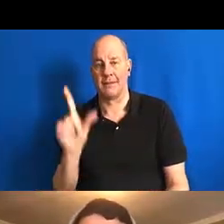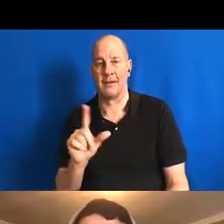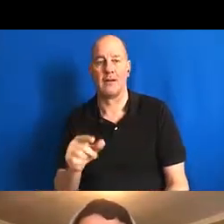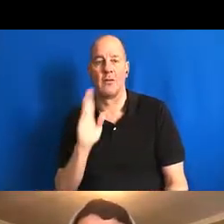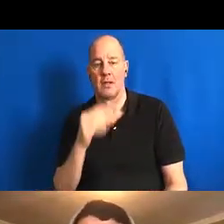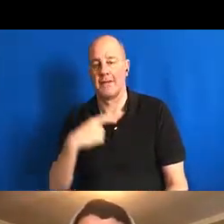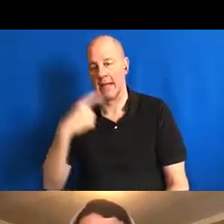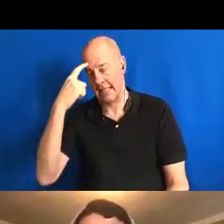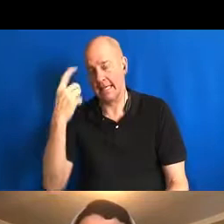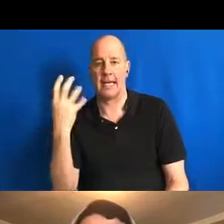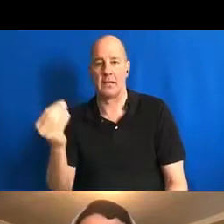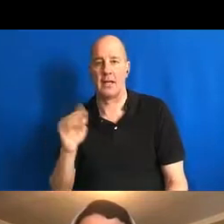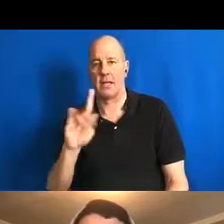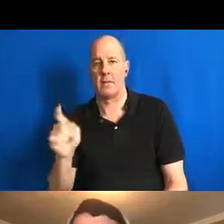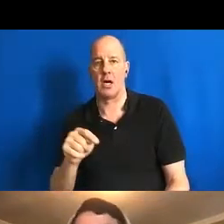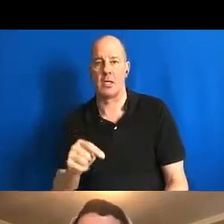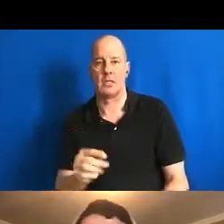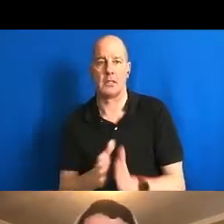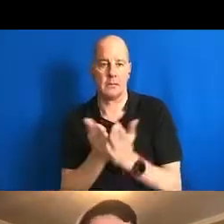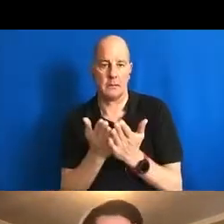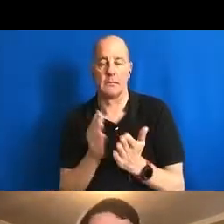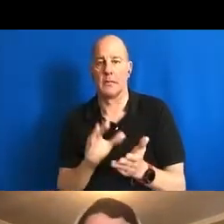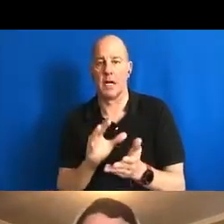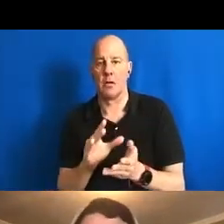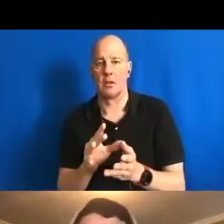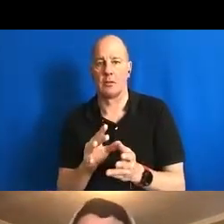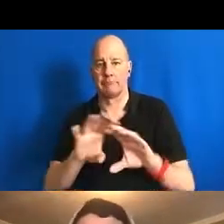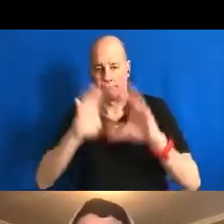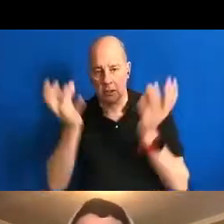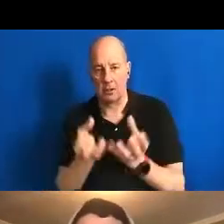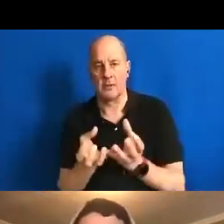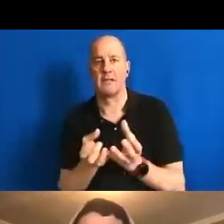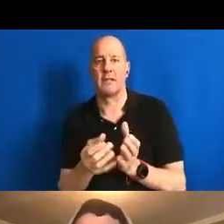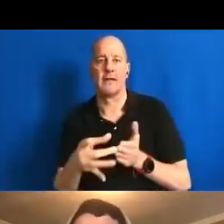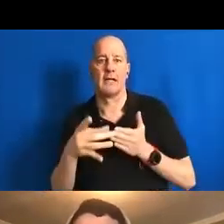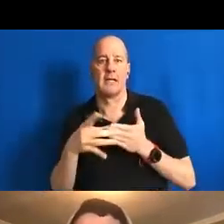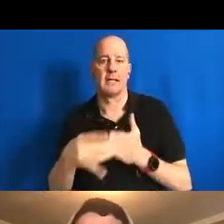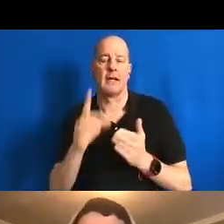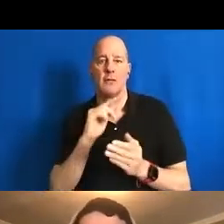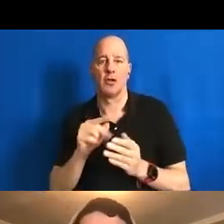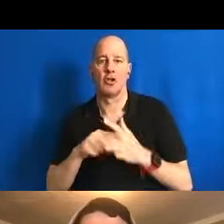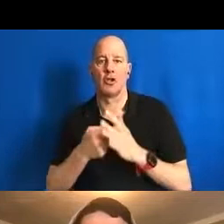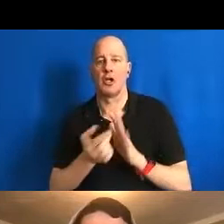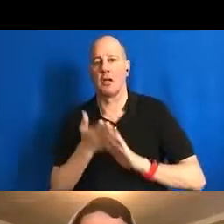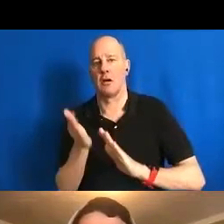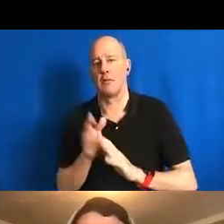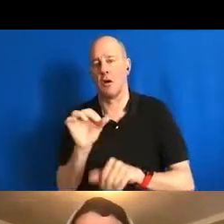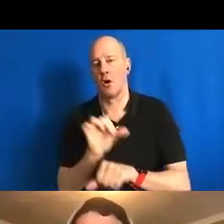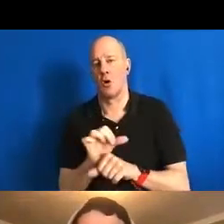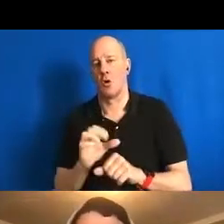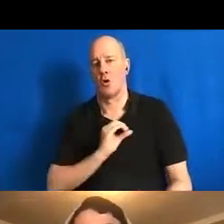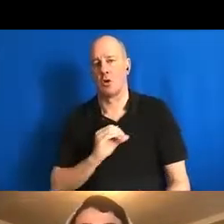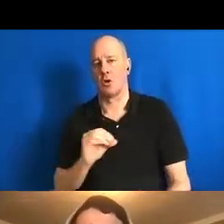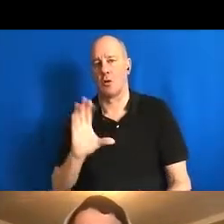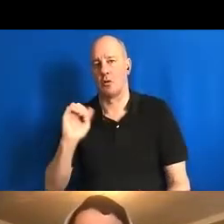Box manual, which is our most comprehensive guide to starting and operating a worker-owned cooperative. We